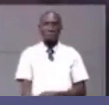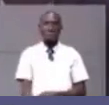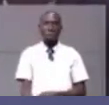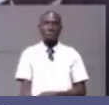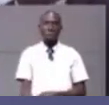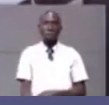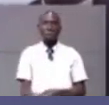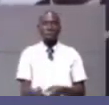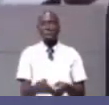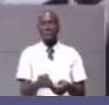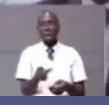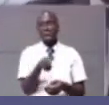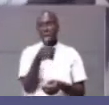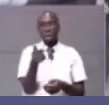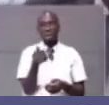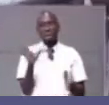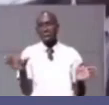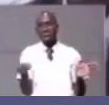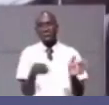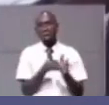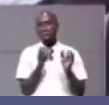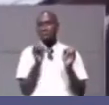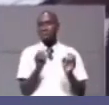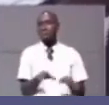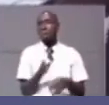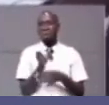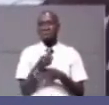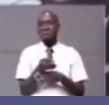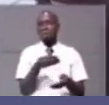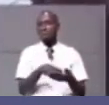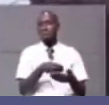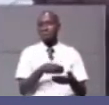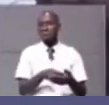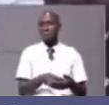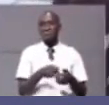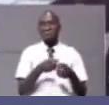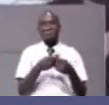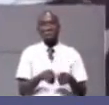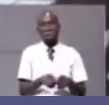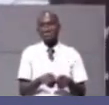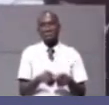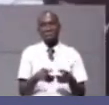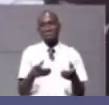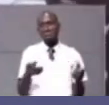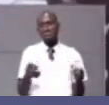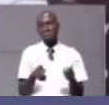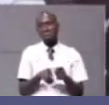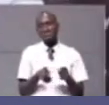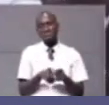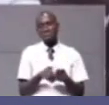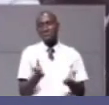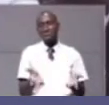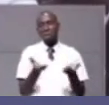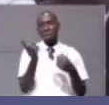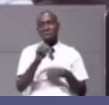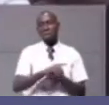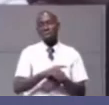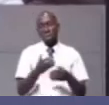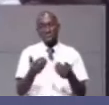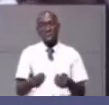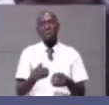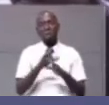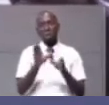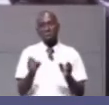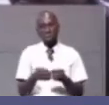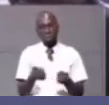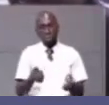others were not captured by the Ministry of Finance, but they have also been updated now, and everybody will